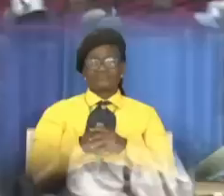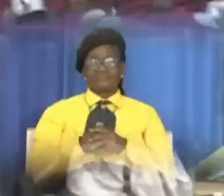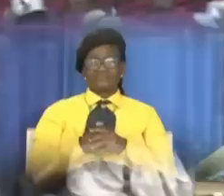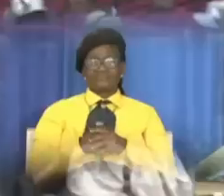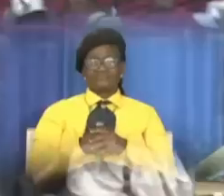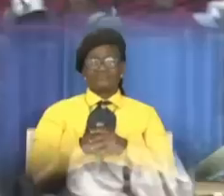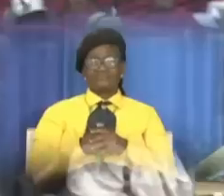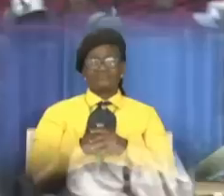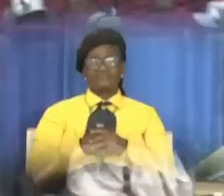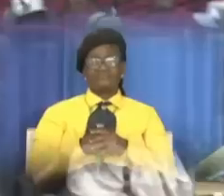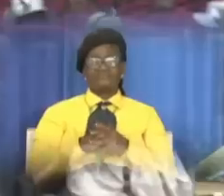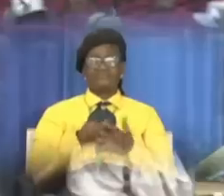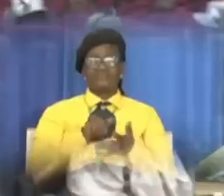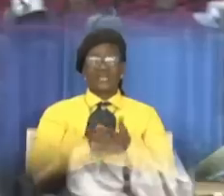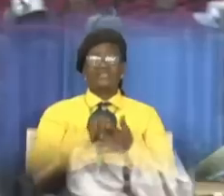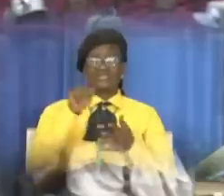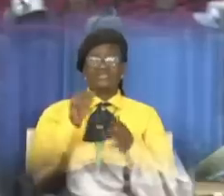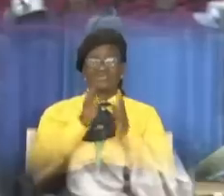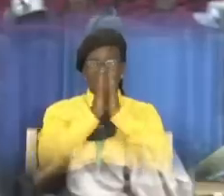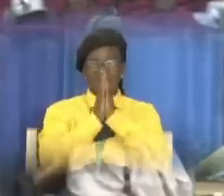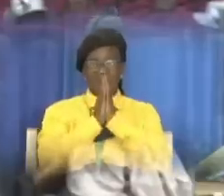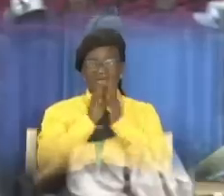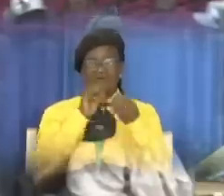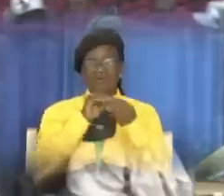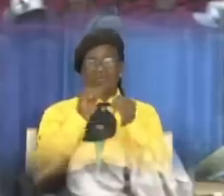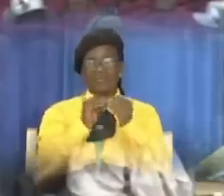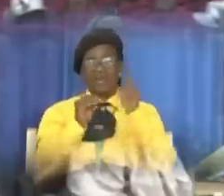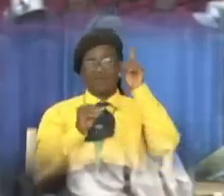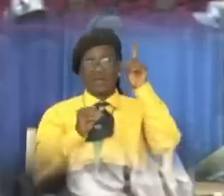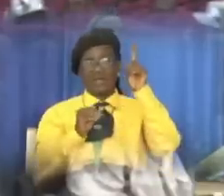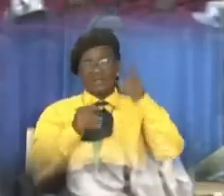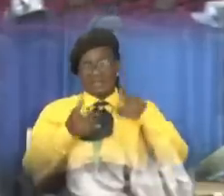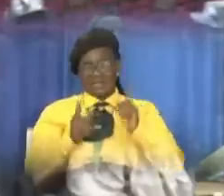That's prayer number one. Let your light shine for me.